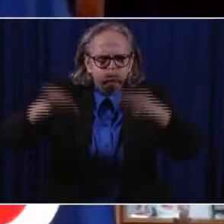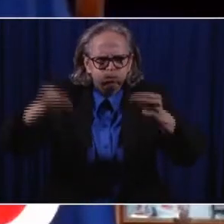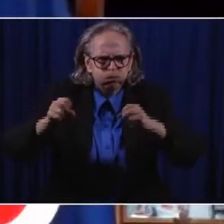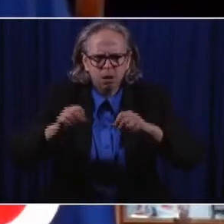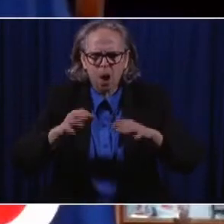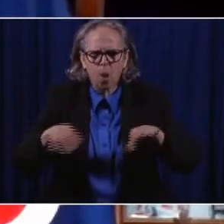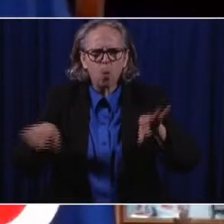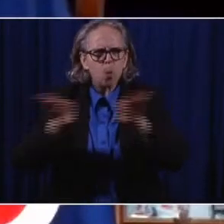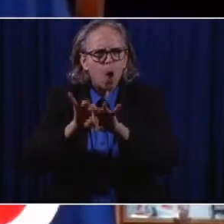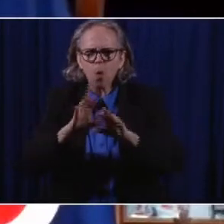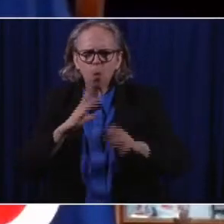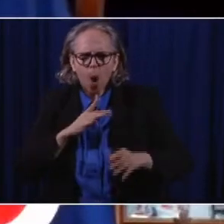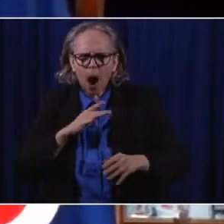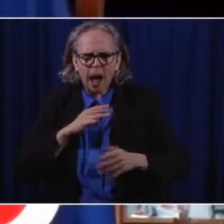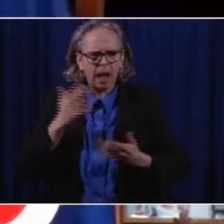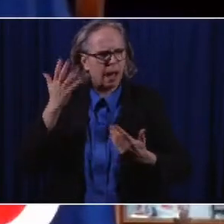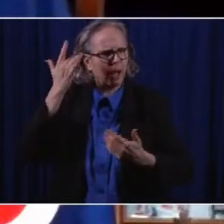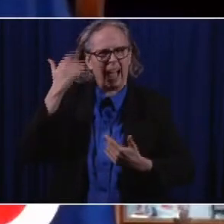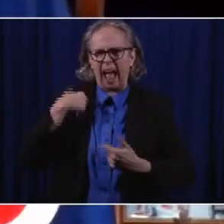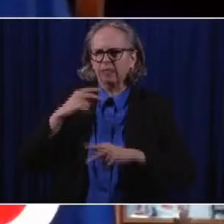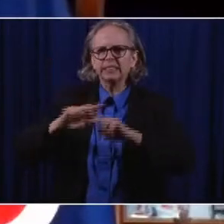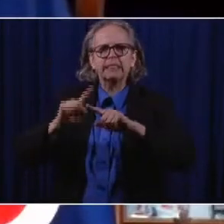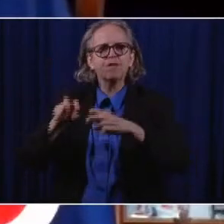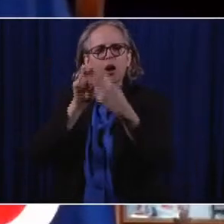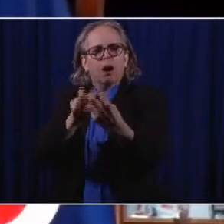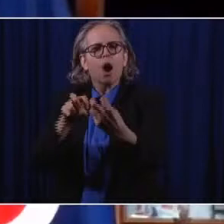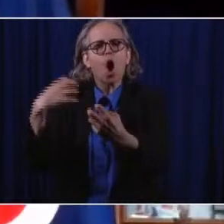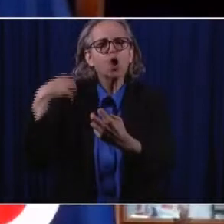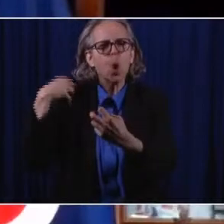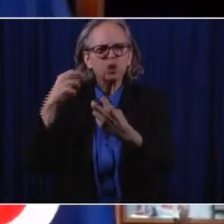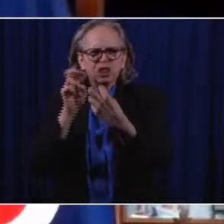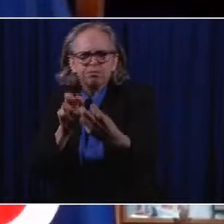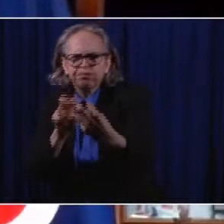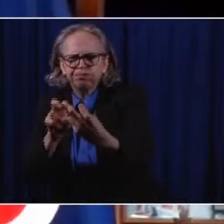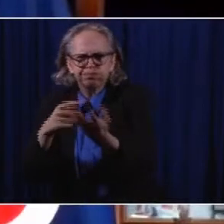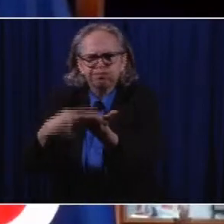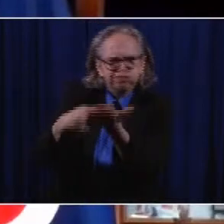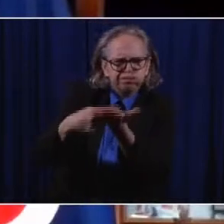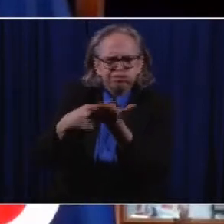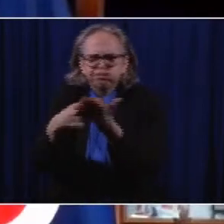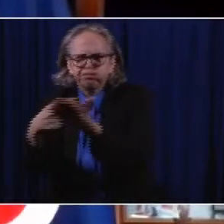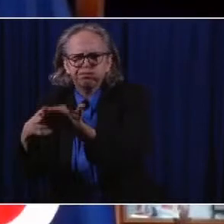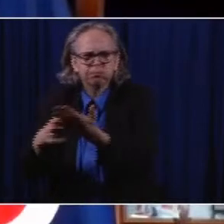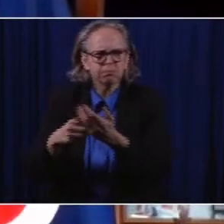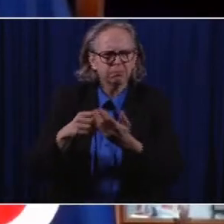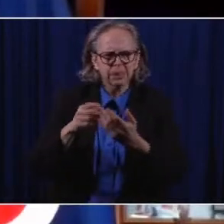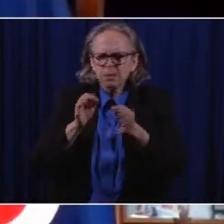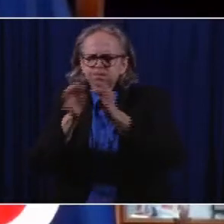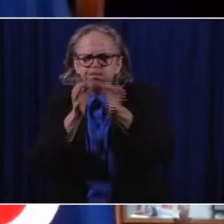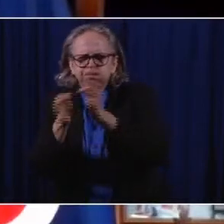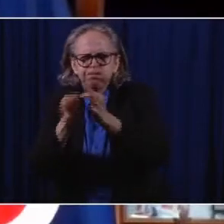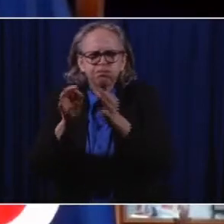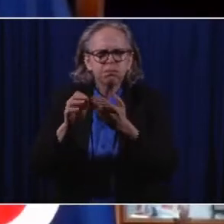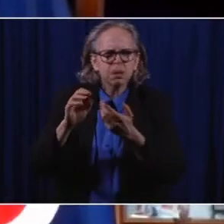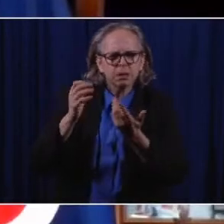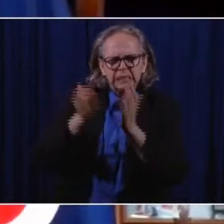those job seekers for the kinds of employers and the kinds of jobs that are going to be available, so